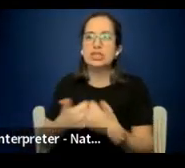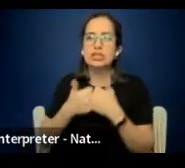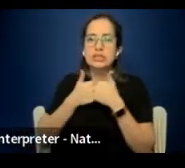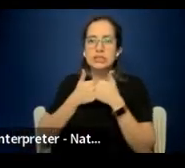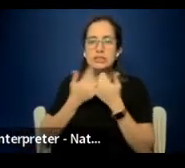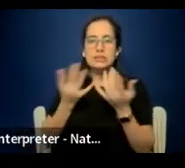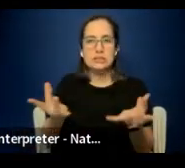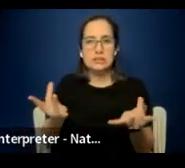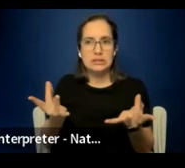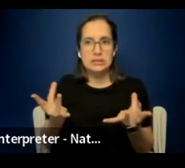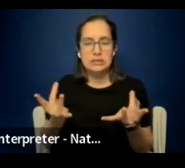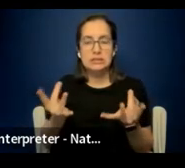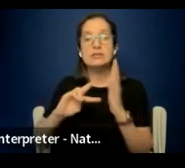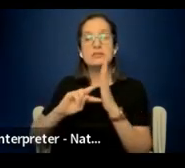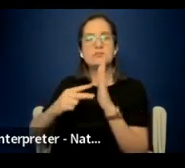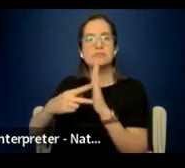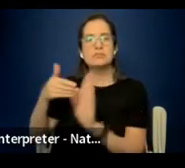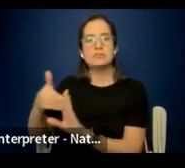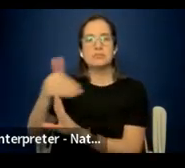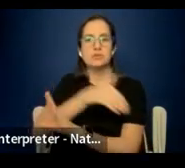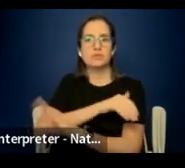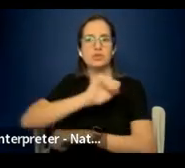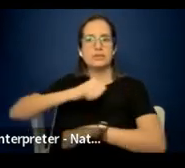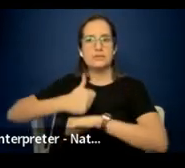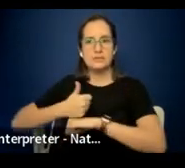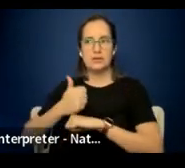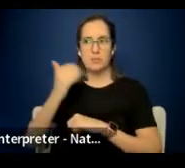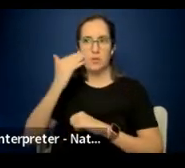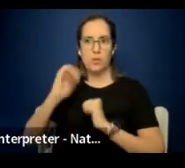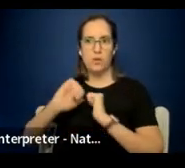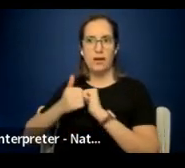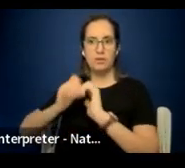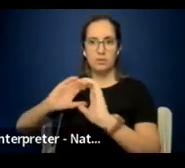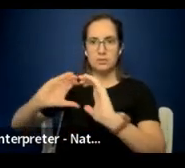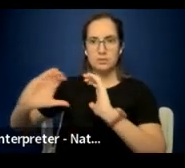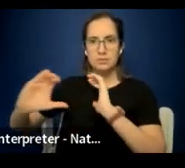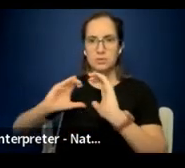regular cadence of communication back and forth